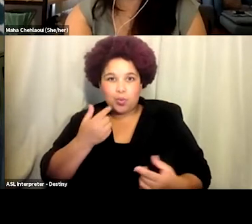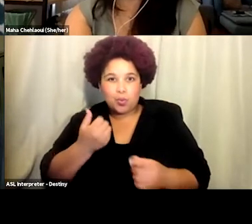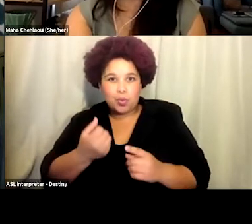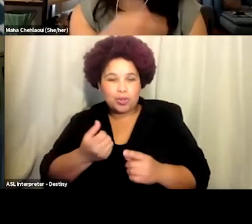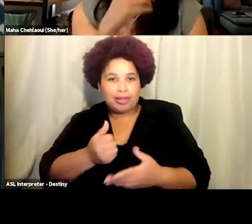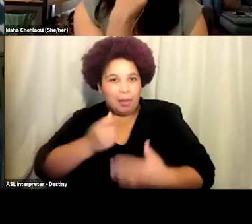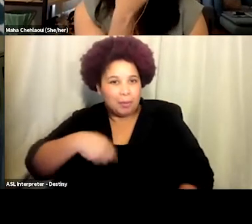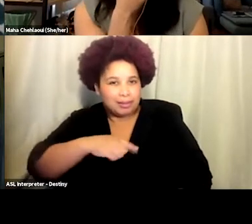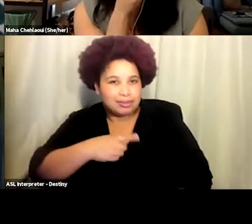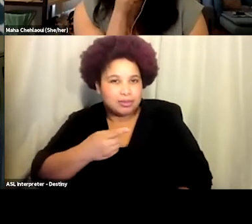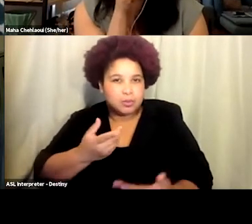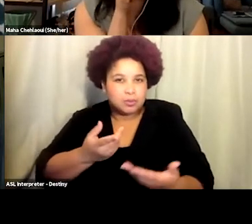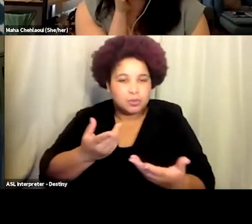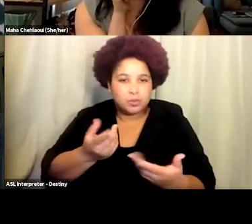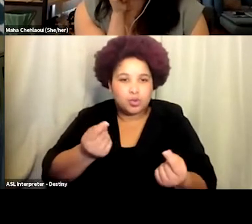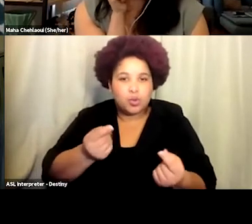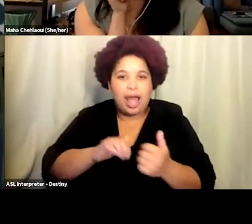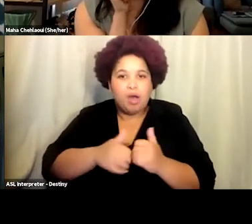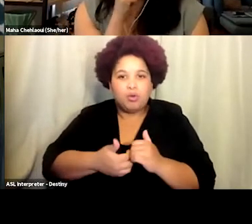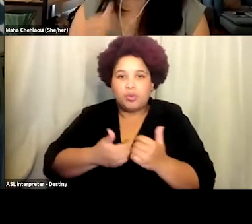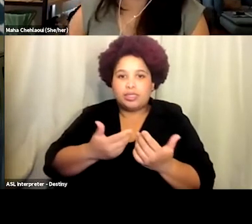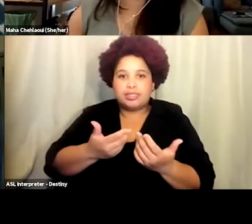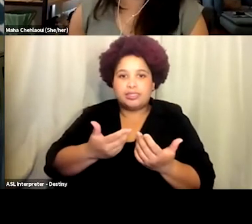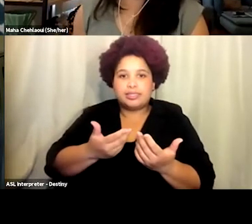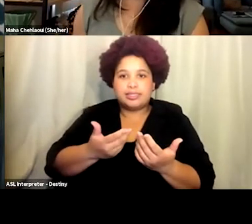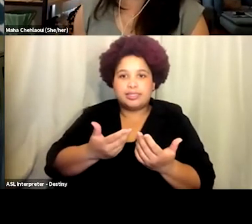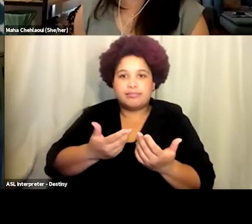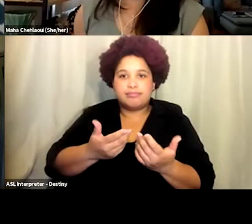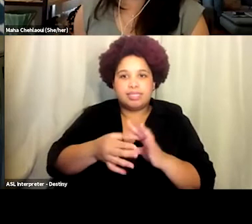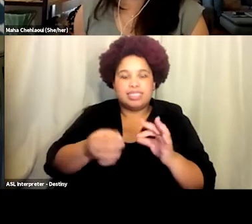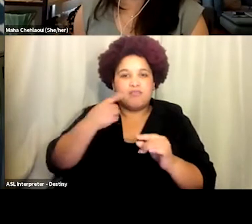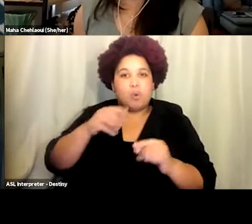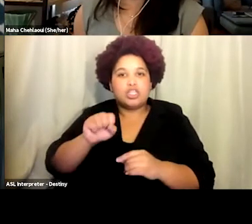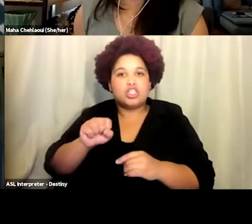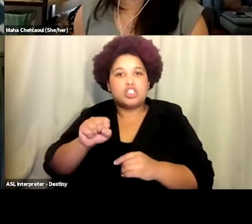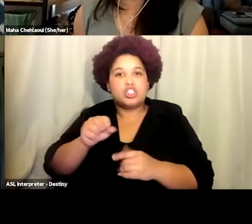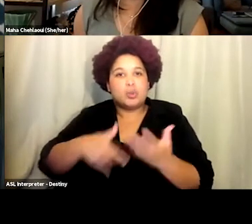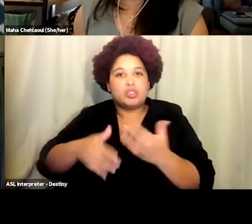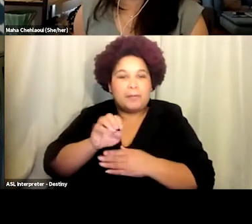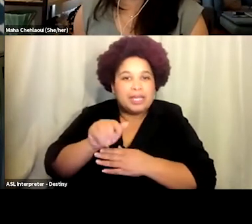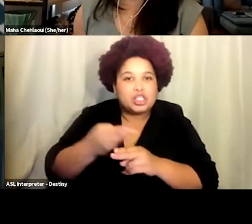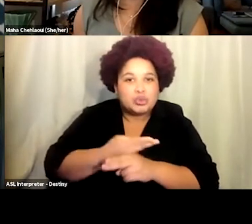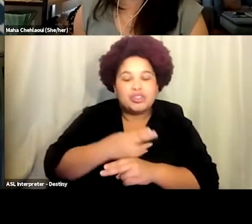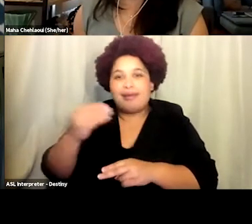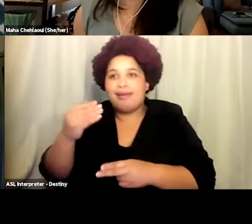and social media users and cultural ambassadors that, you know, want more specificity?